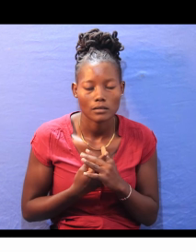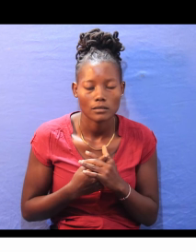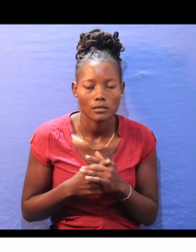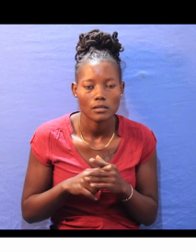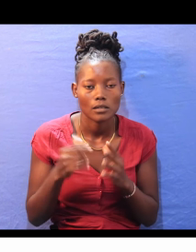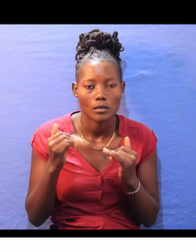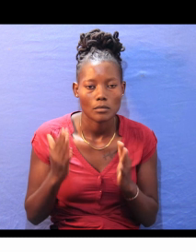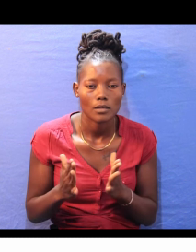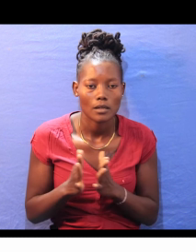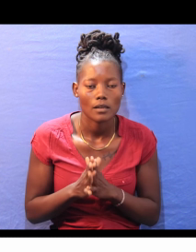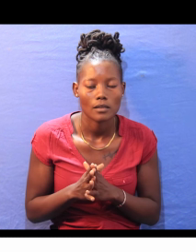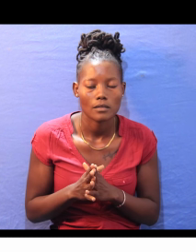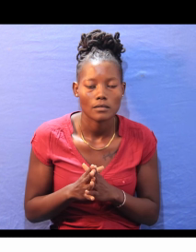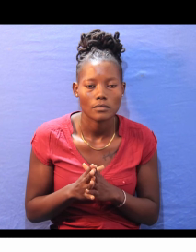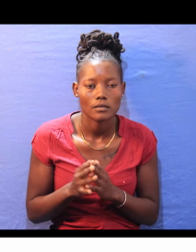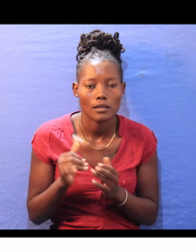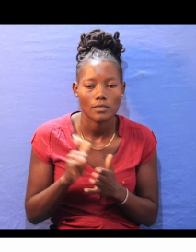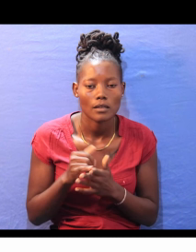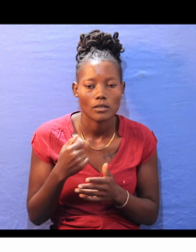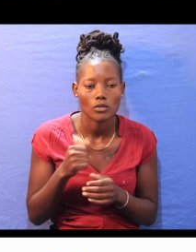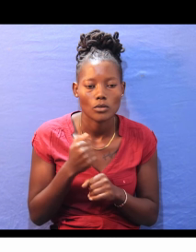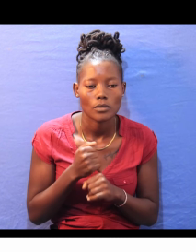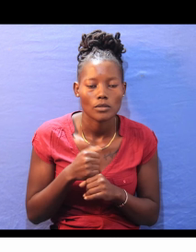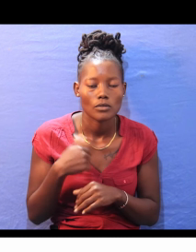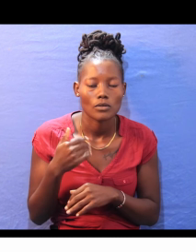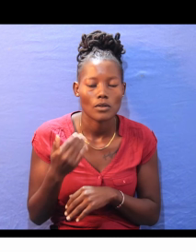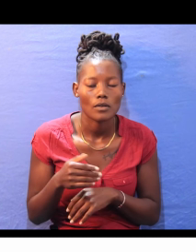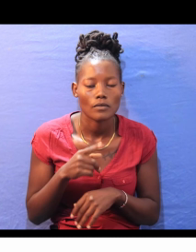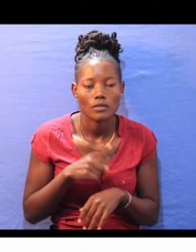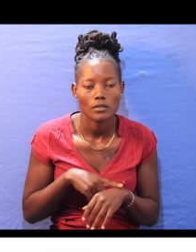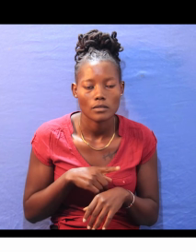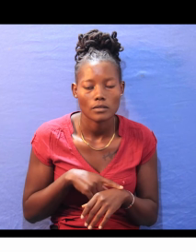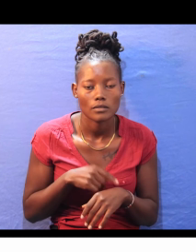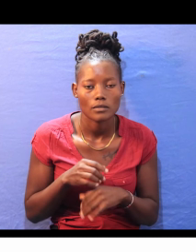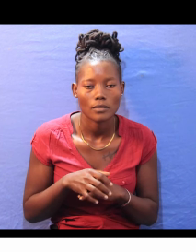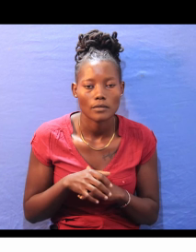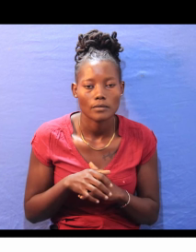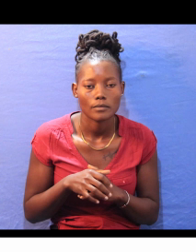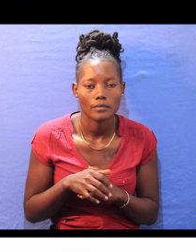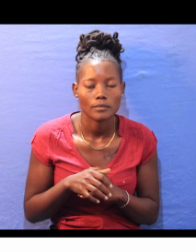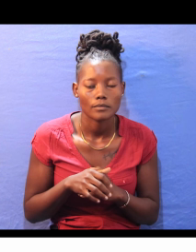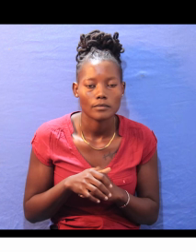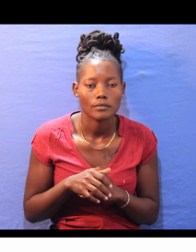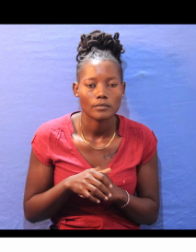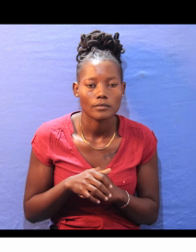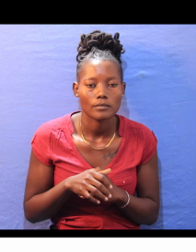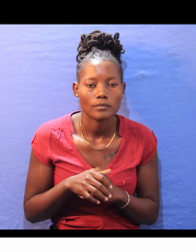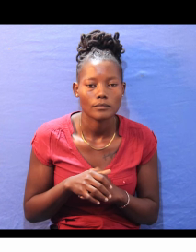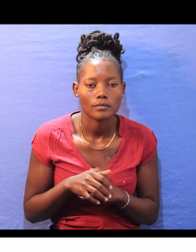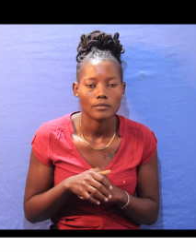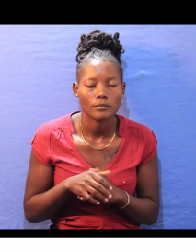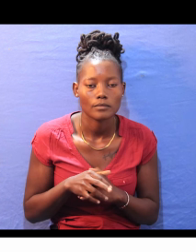week jumping progression that we do for that all our beginners do whenever they come in across the